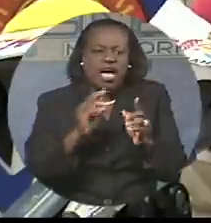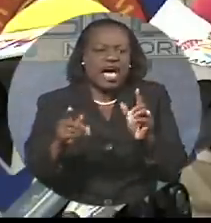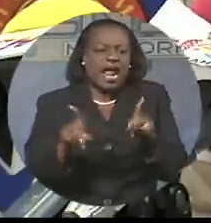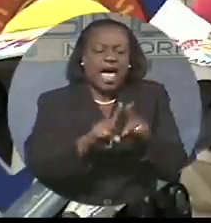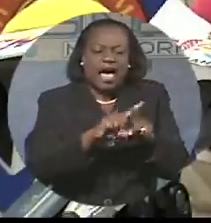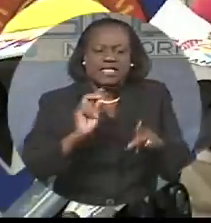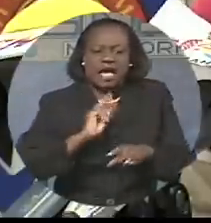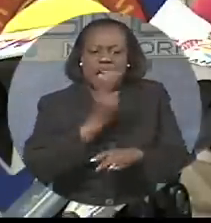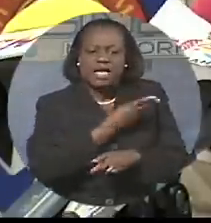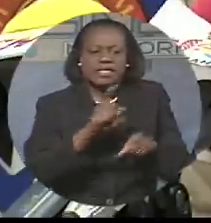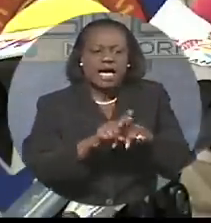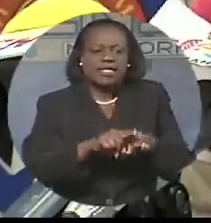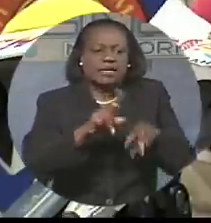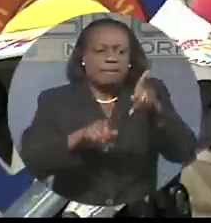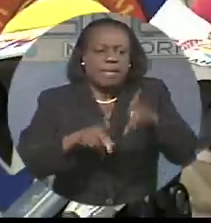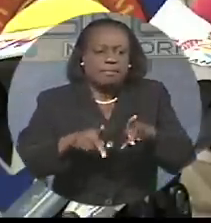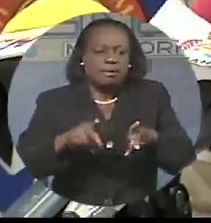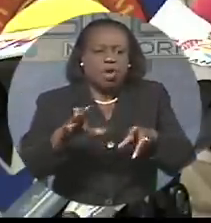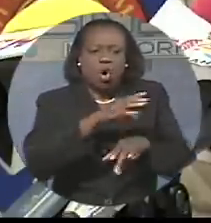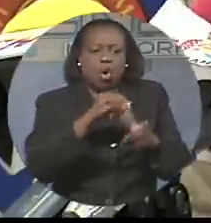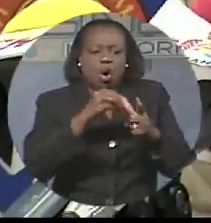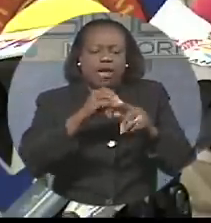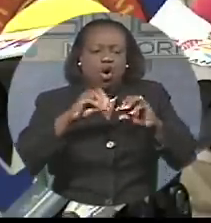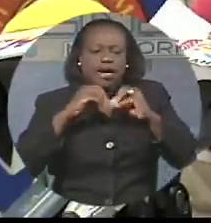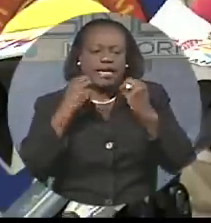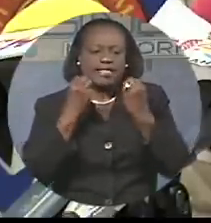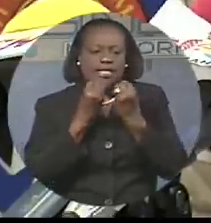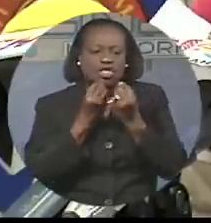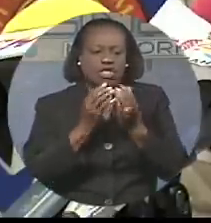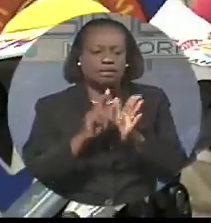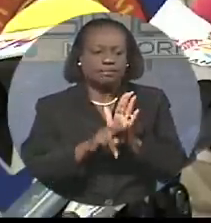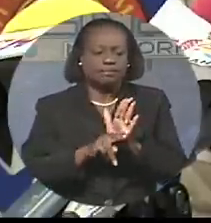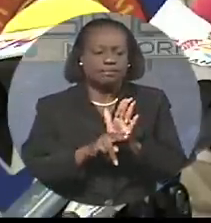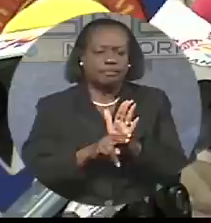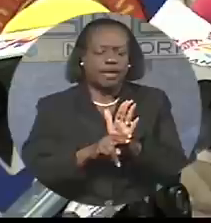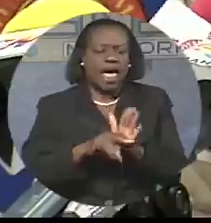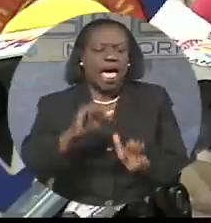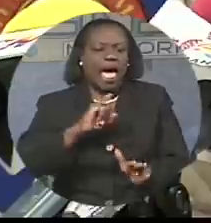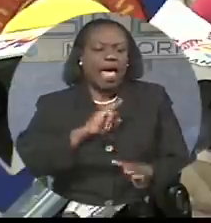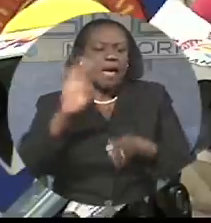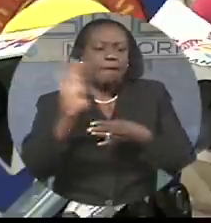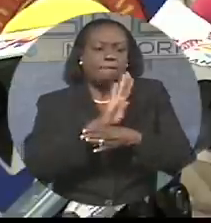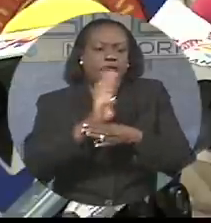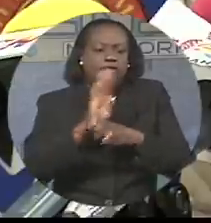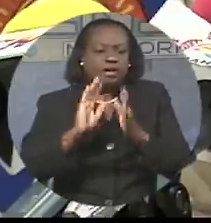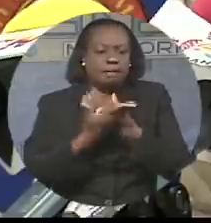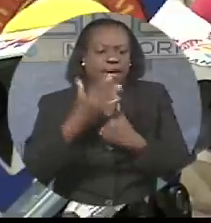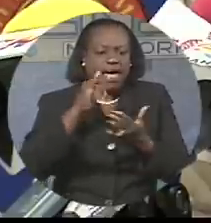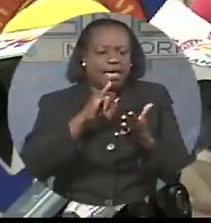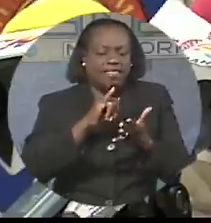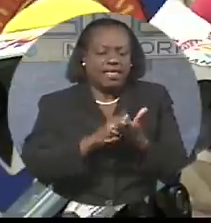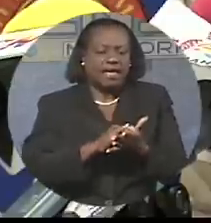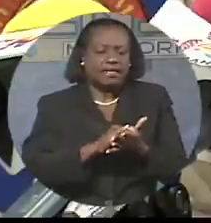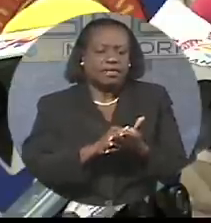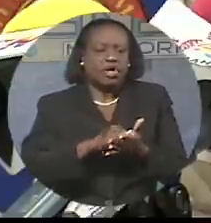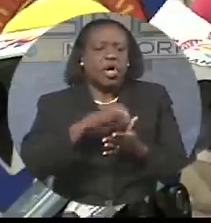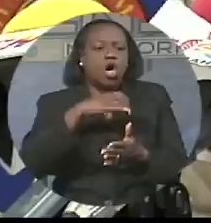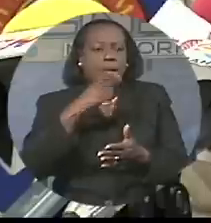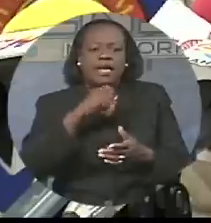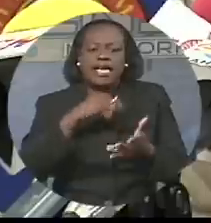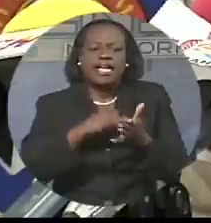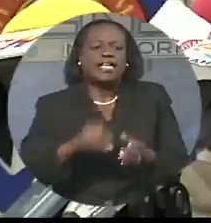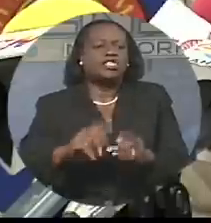people, certainly for us as an organization. I'm very bothered by those comments, and I now speak publicly to it. Totally